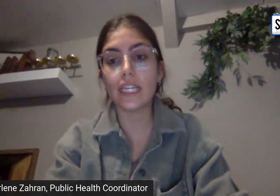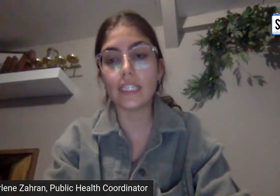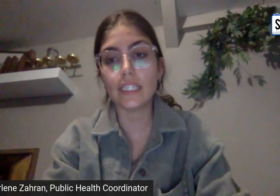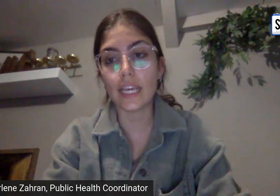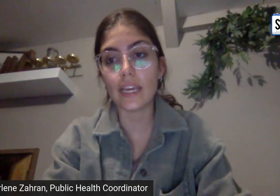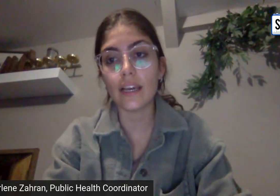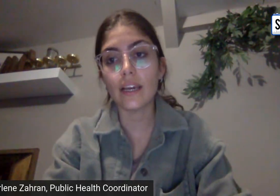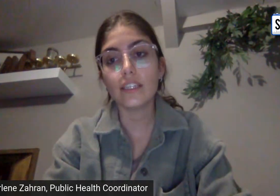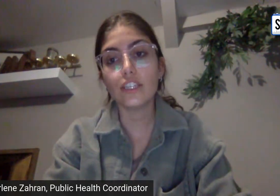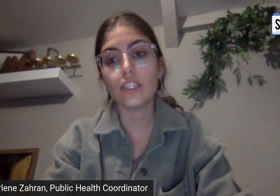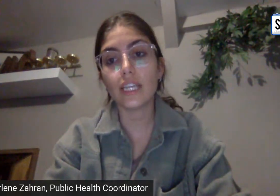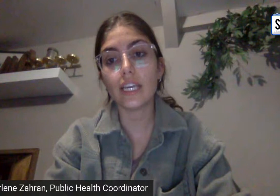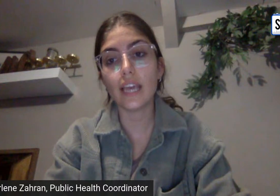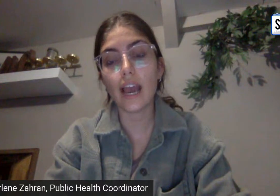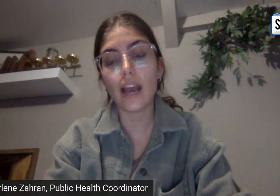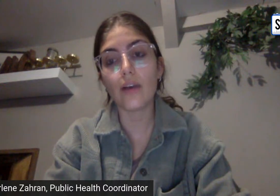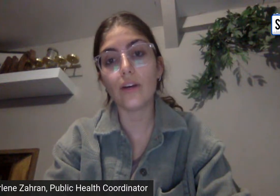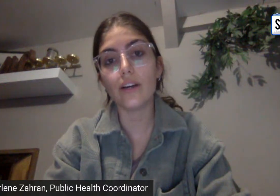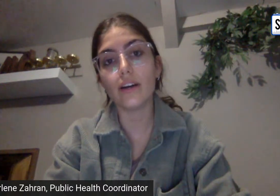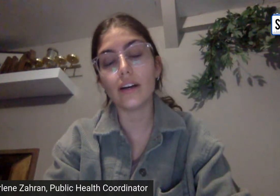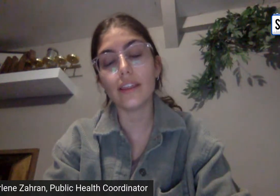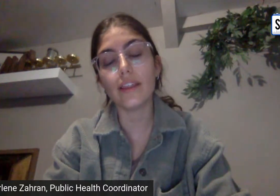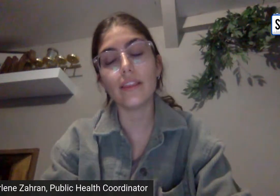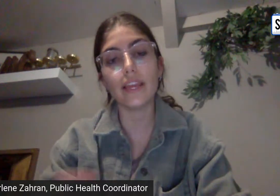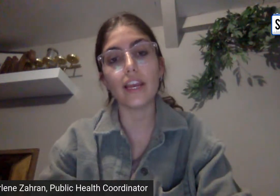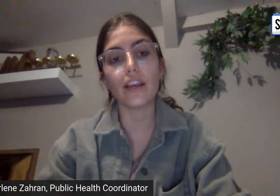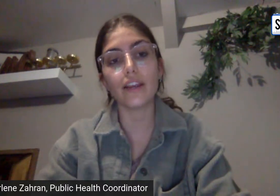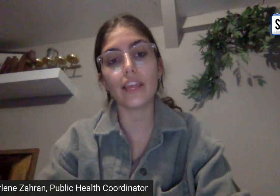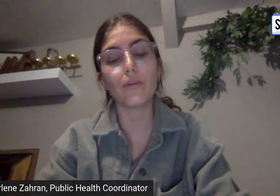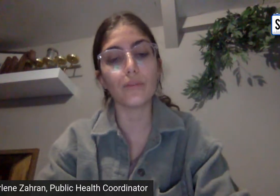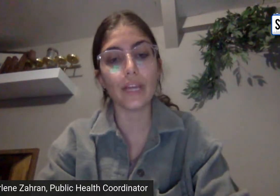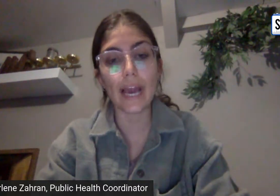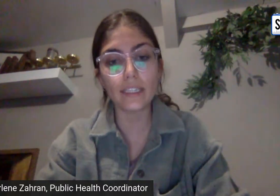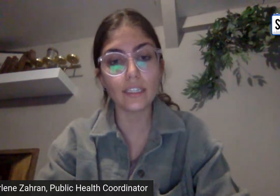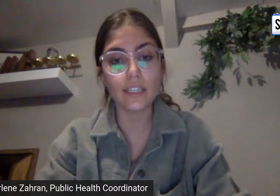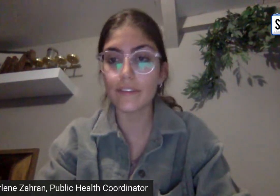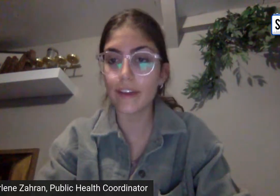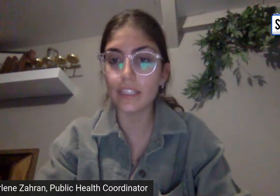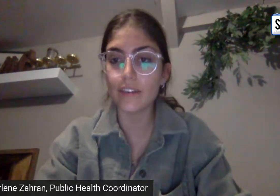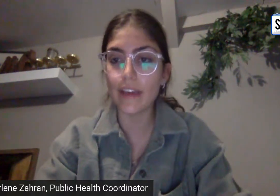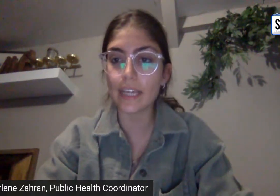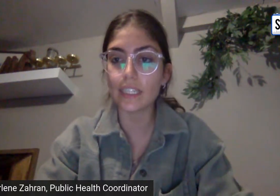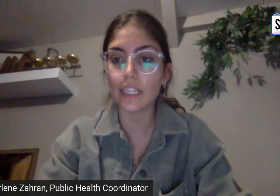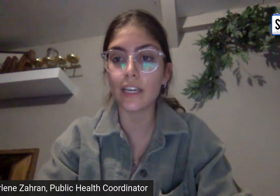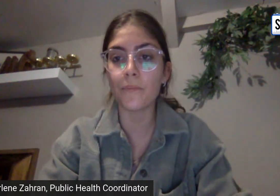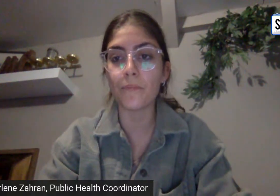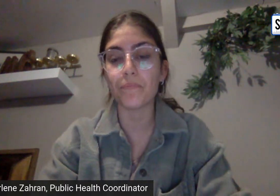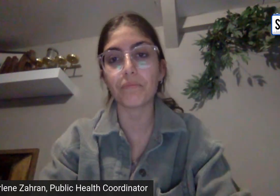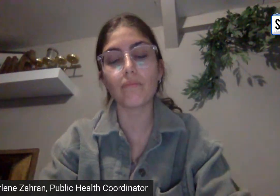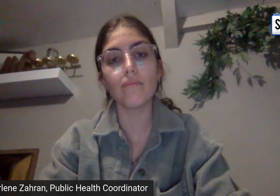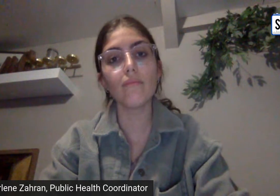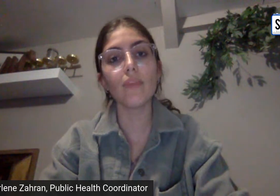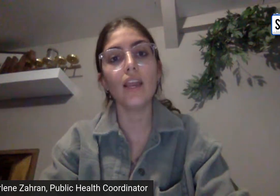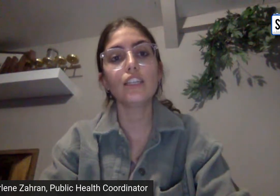with the CDC to see how they would react to the Pfizer